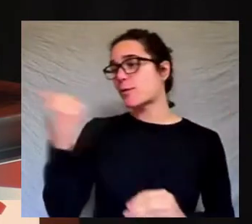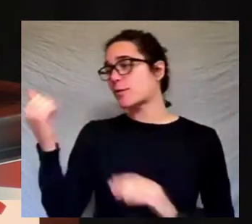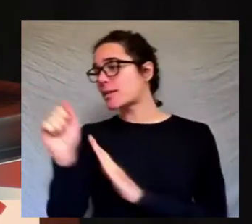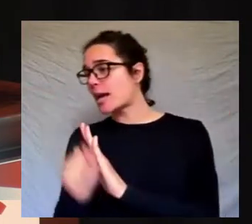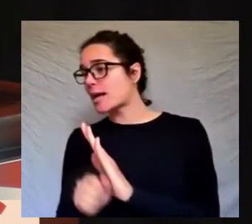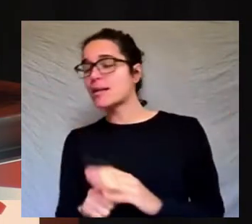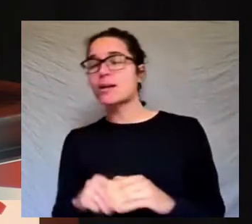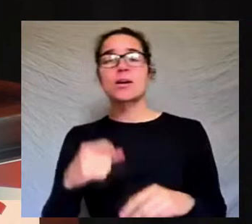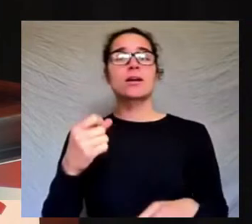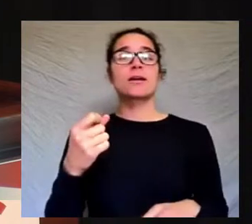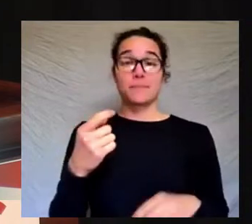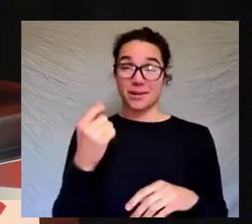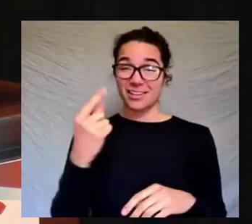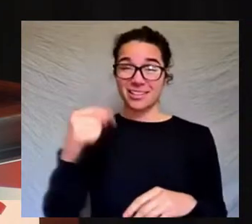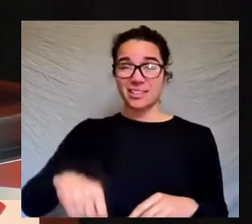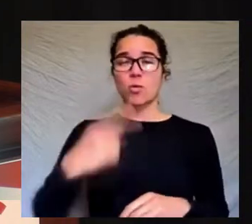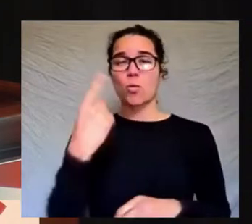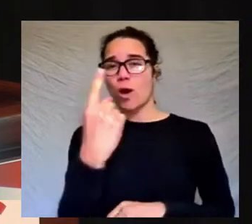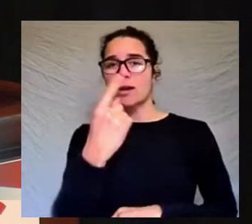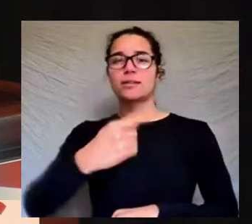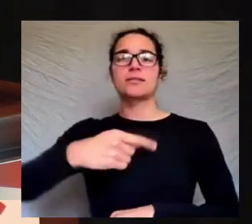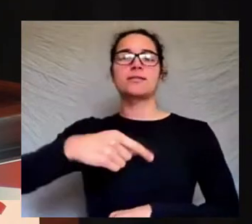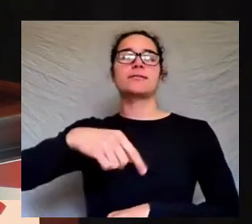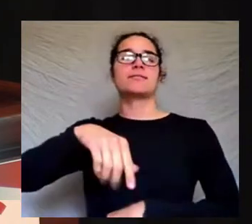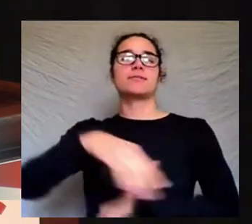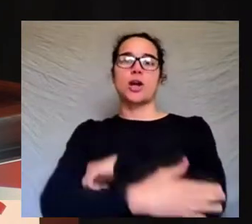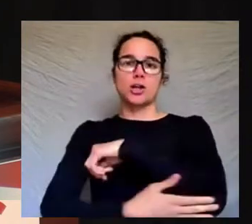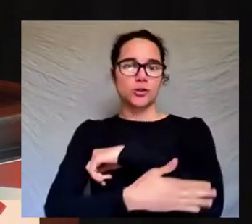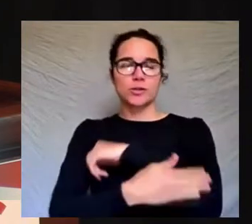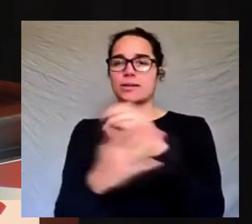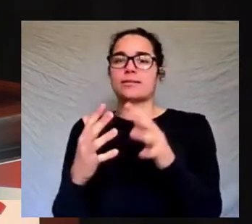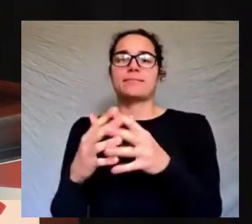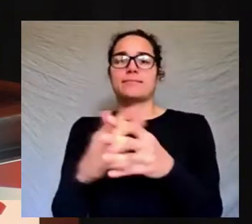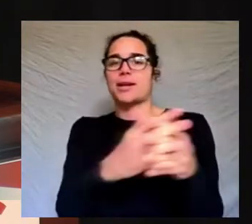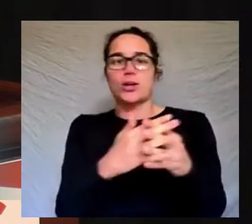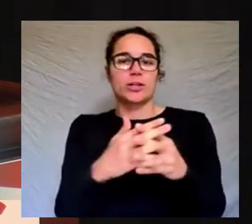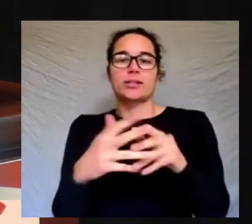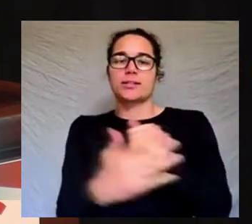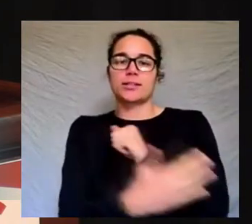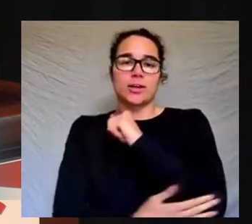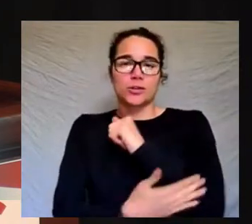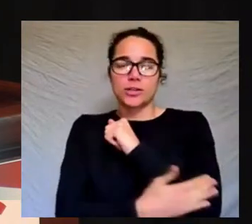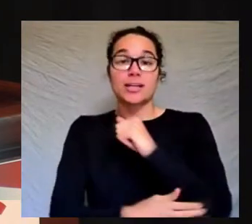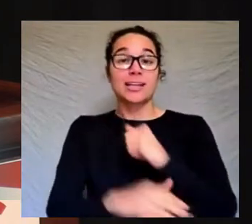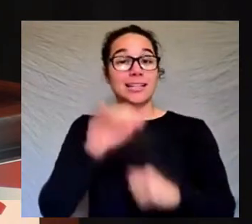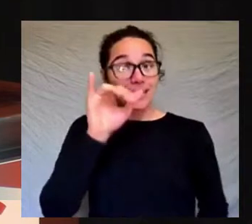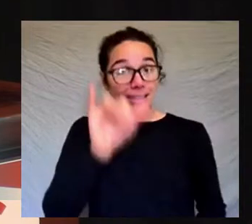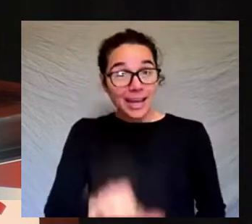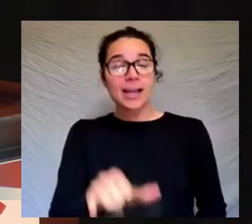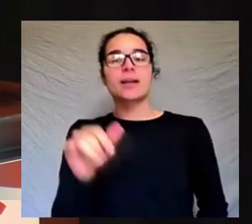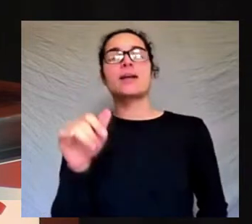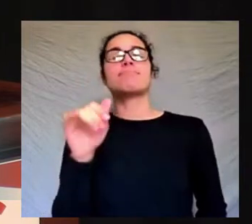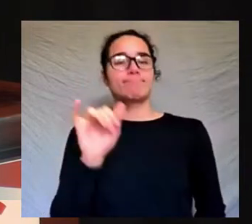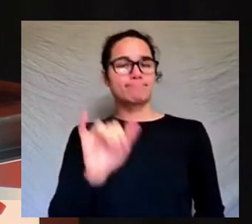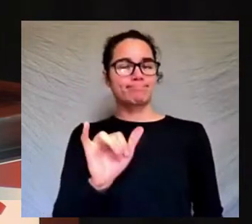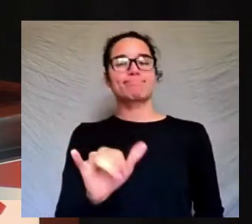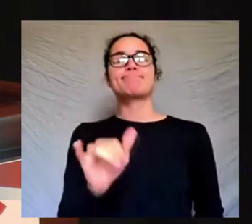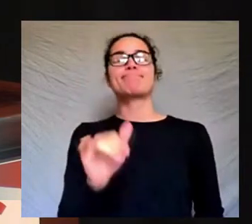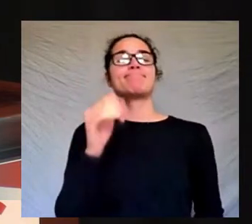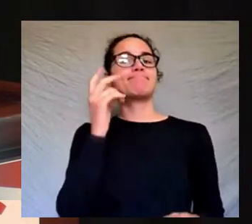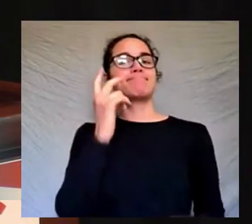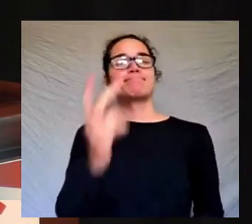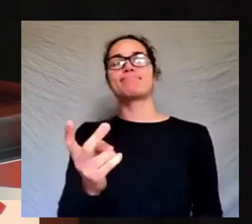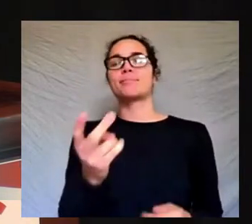country, American country, and that is where I think we can see the hope for moving